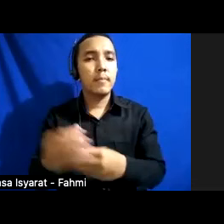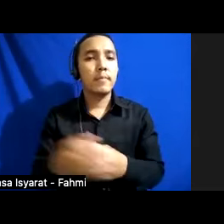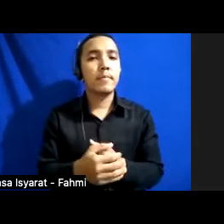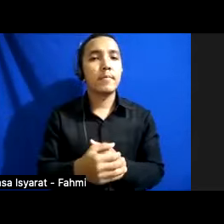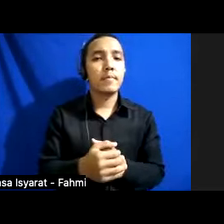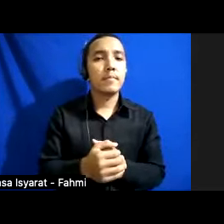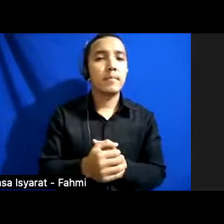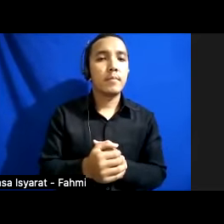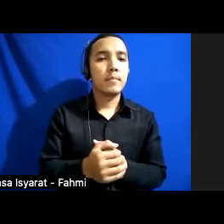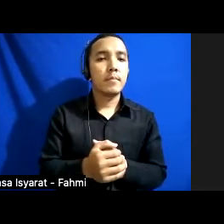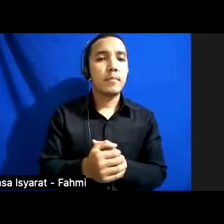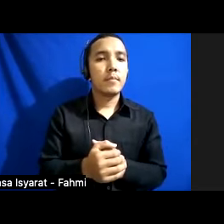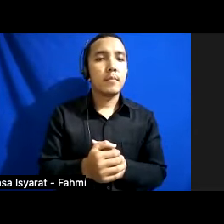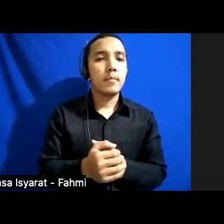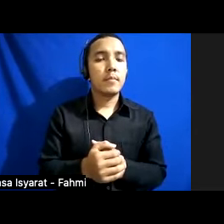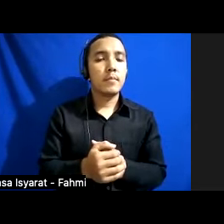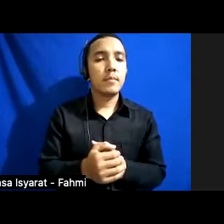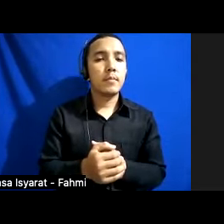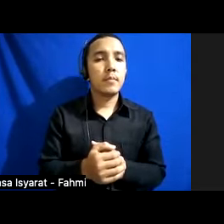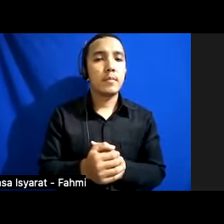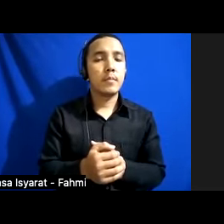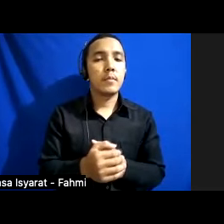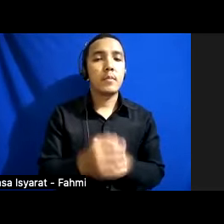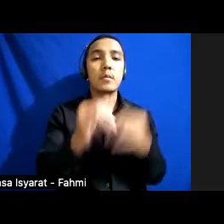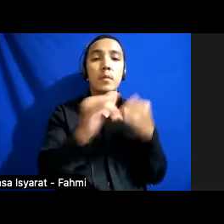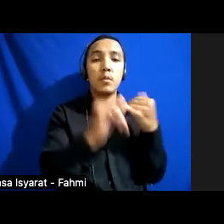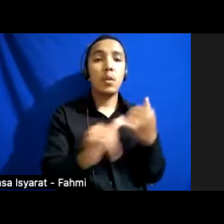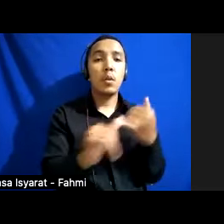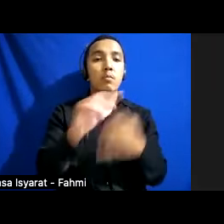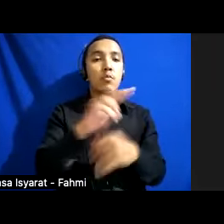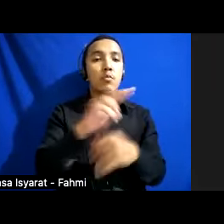conducted on the 11th of January 2021 in Corridor 1 of